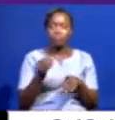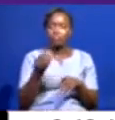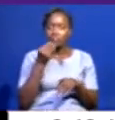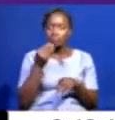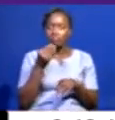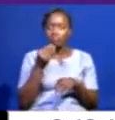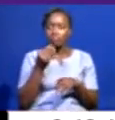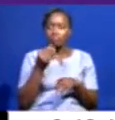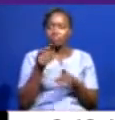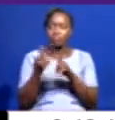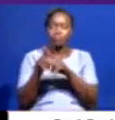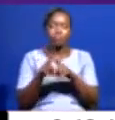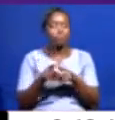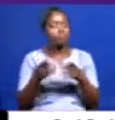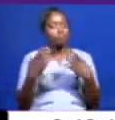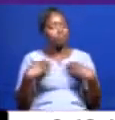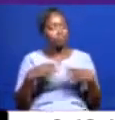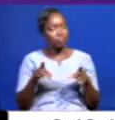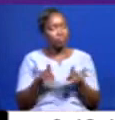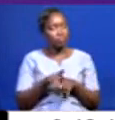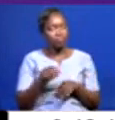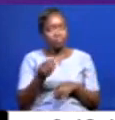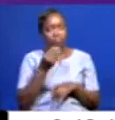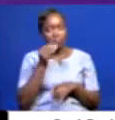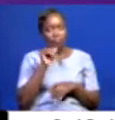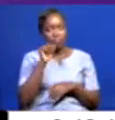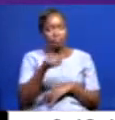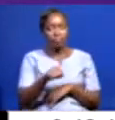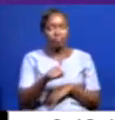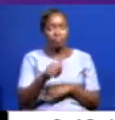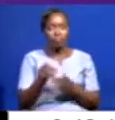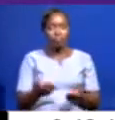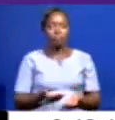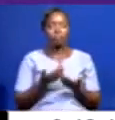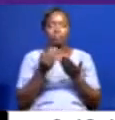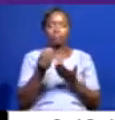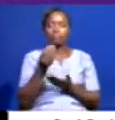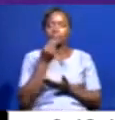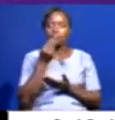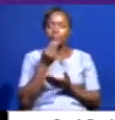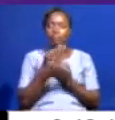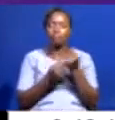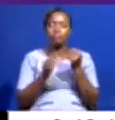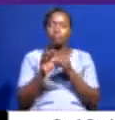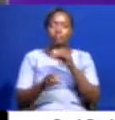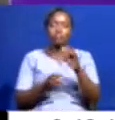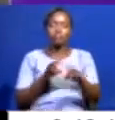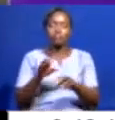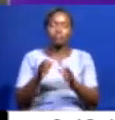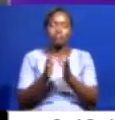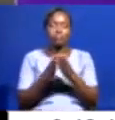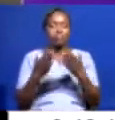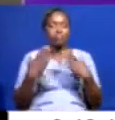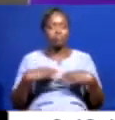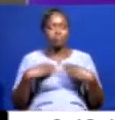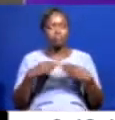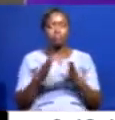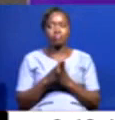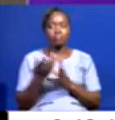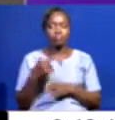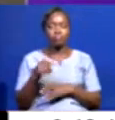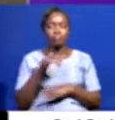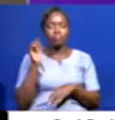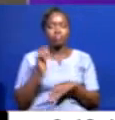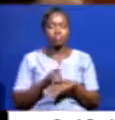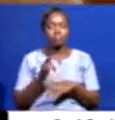time taken by human beings as food. So we want to promote feeds for both animals and human beings. WeEffect Regional